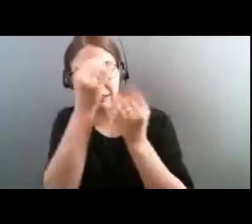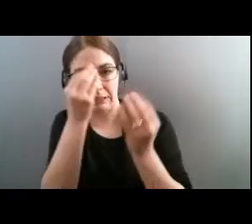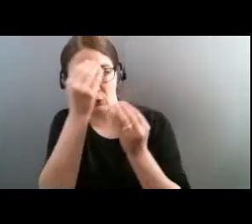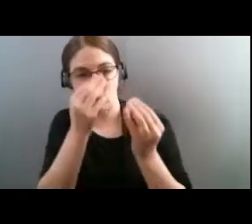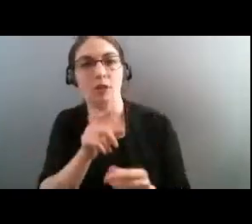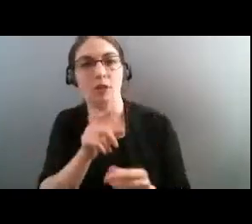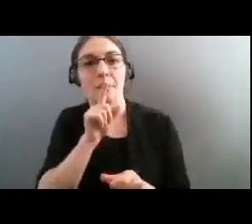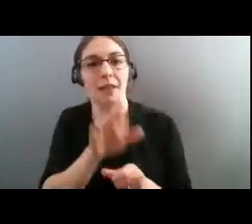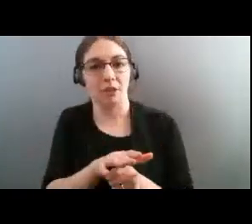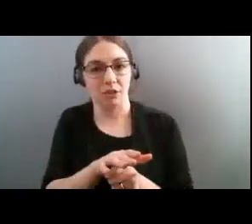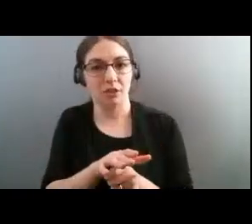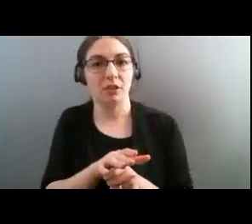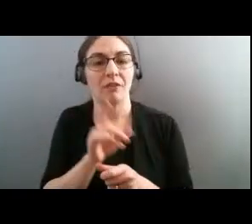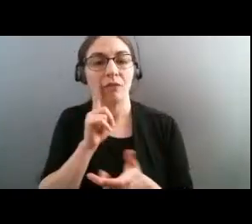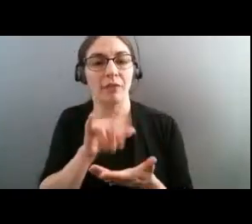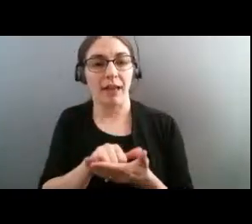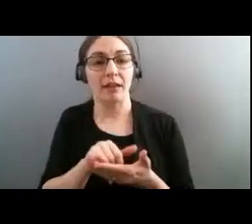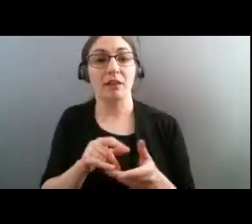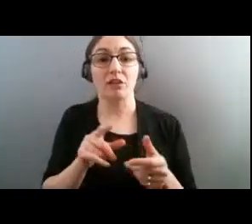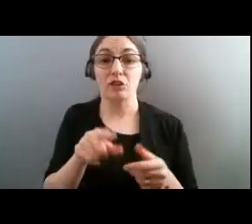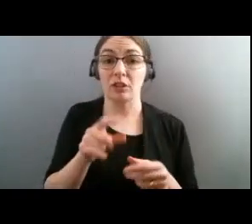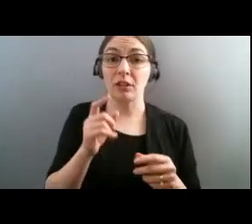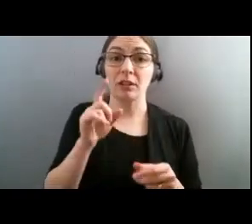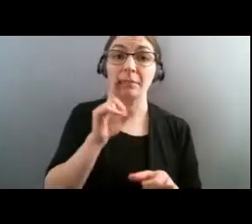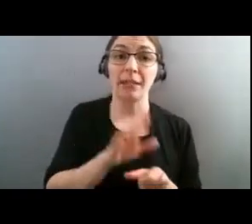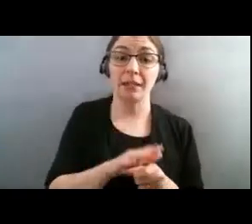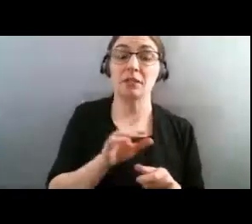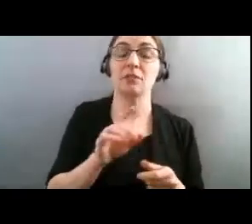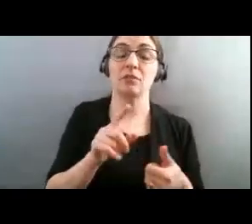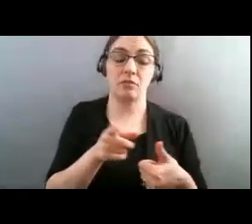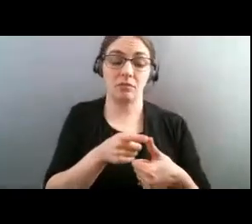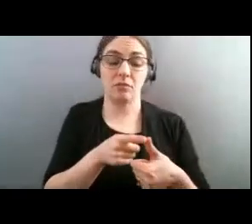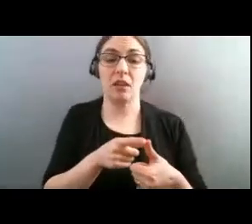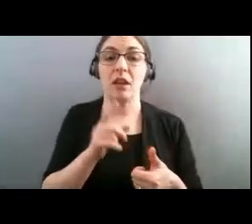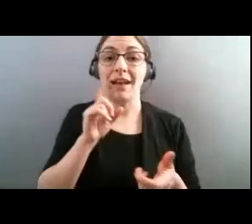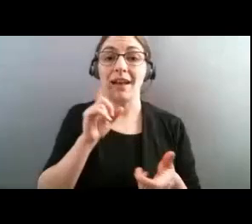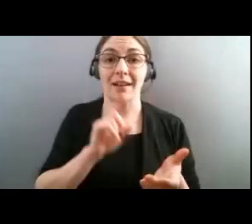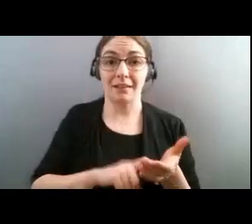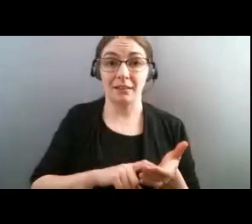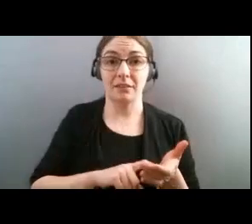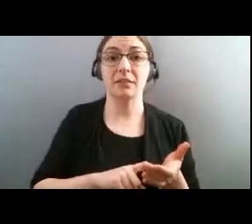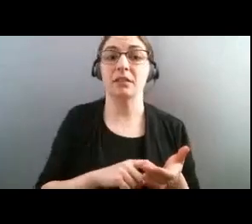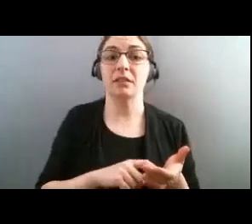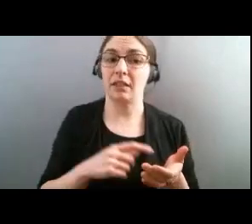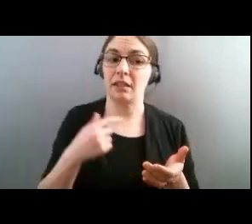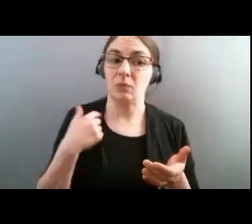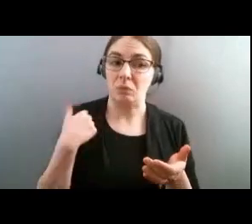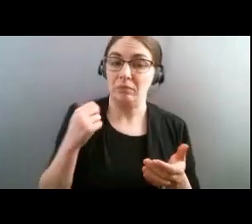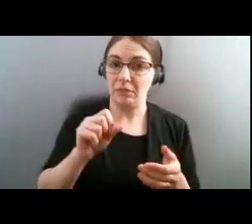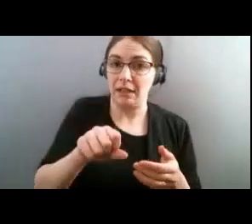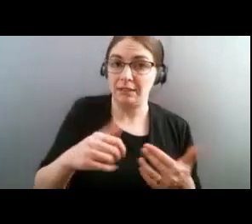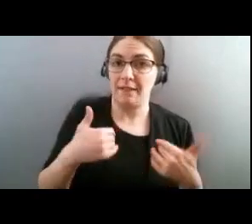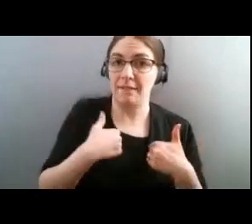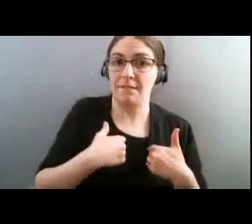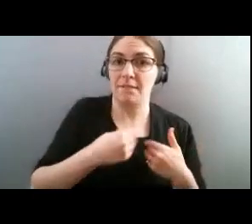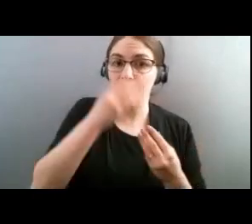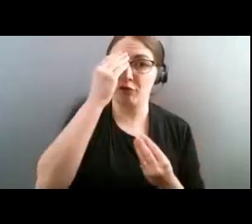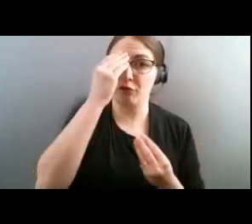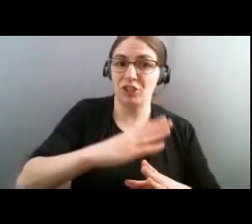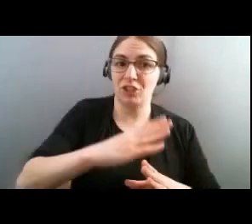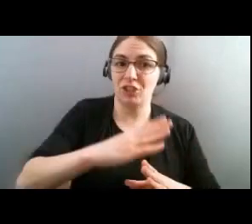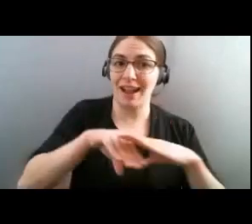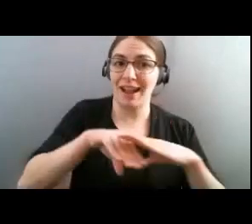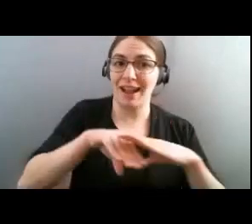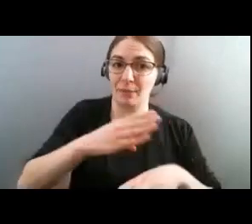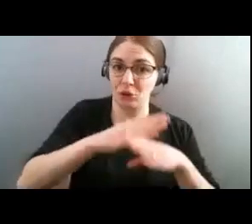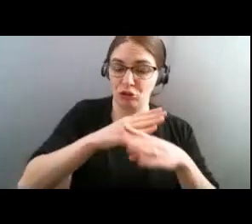commitment to, first that you're acknowledging the information access barriers, occur, and making a commitment to do better. And I